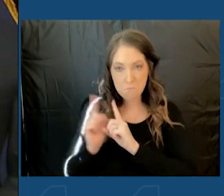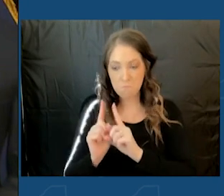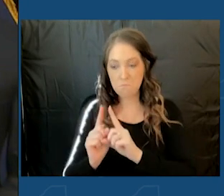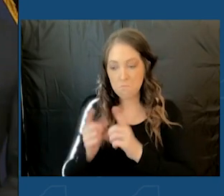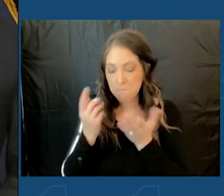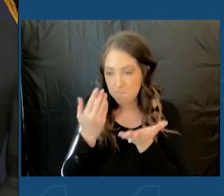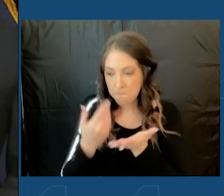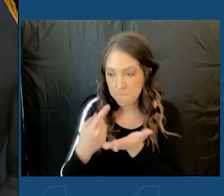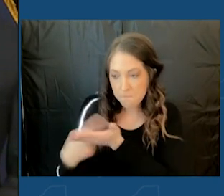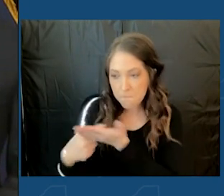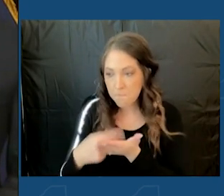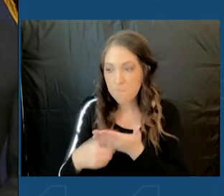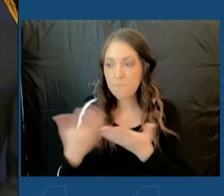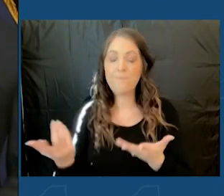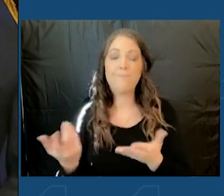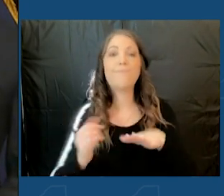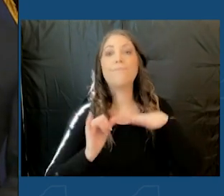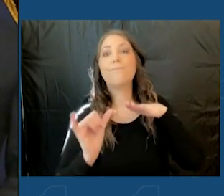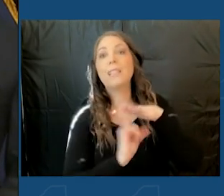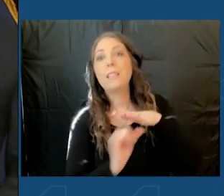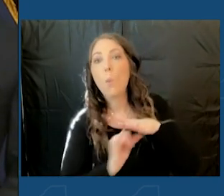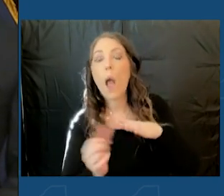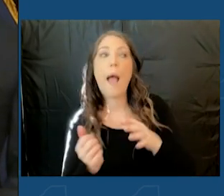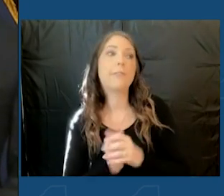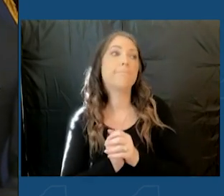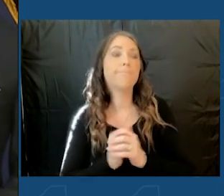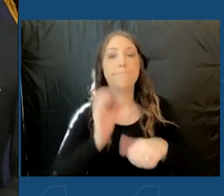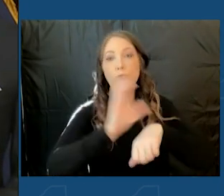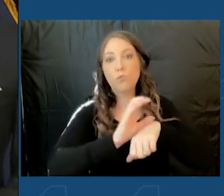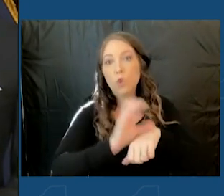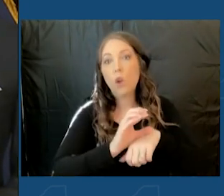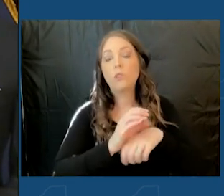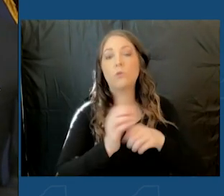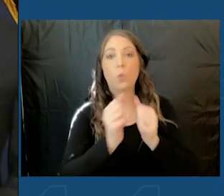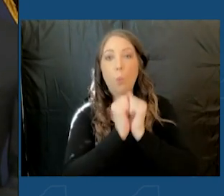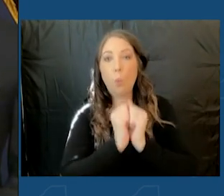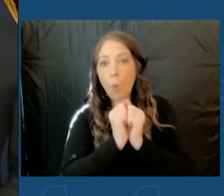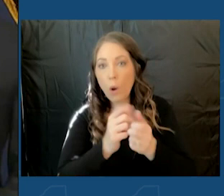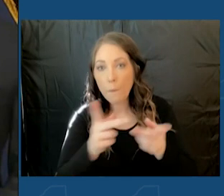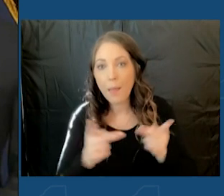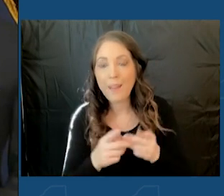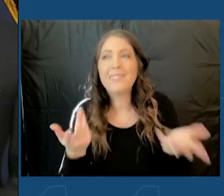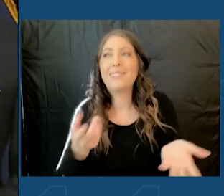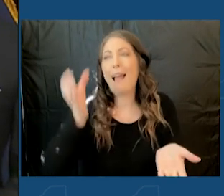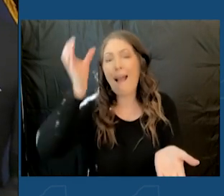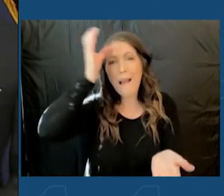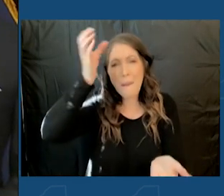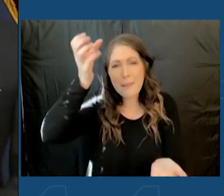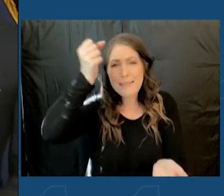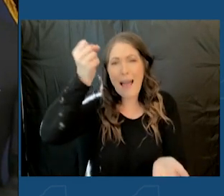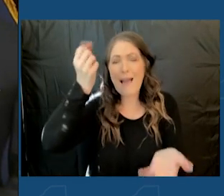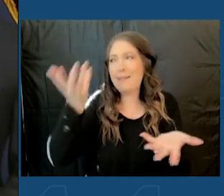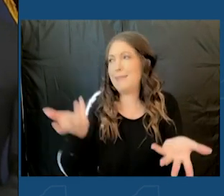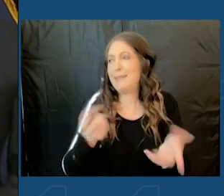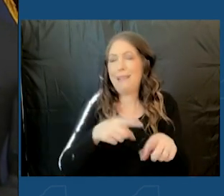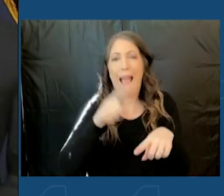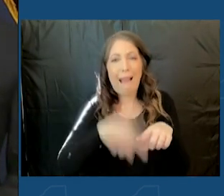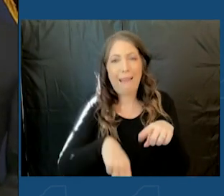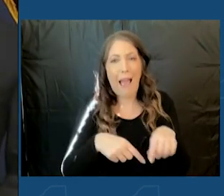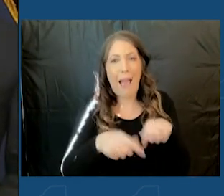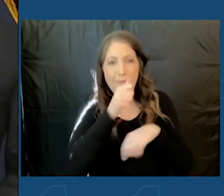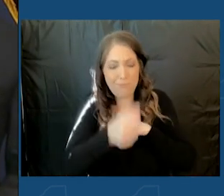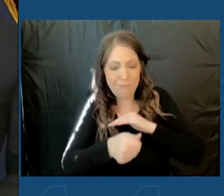of worship and schools and countless places where common sense says someone should not be able to carry a weapon